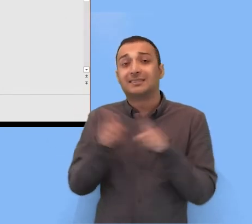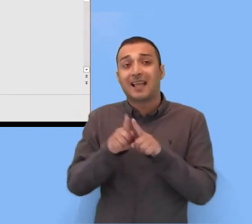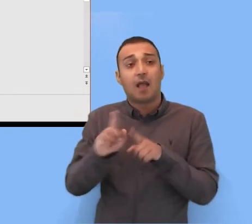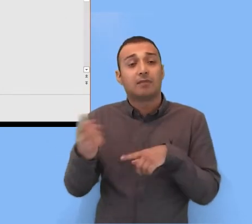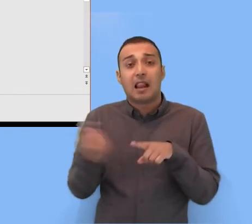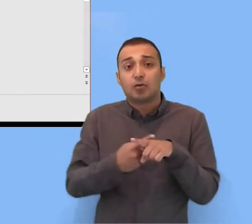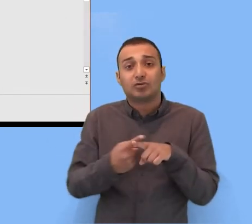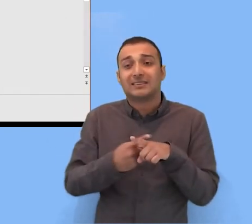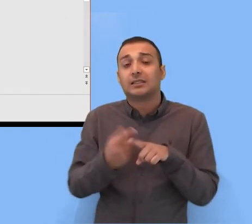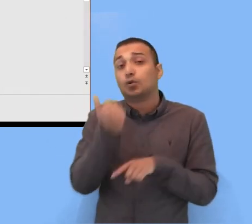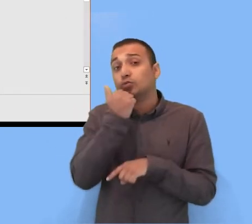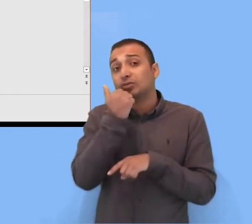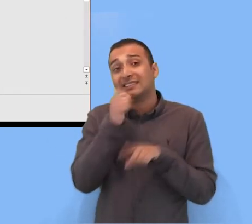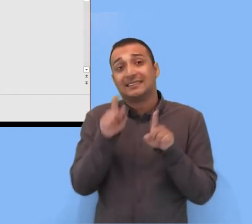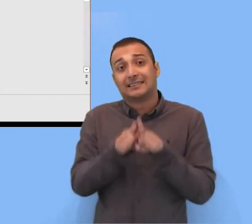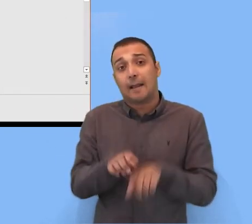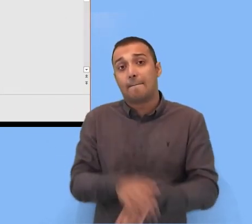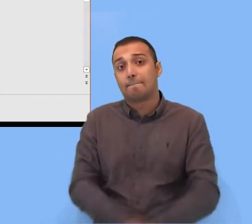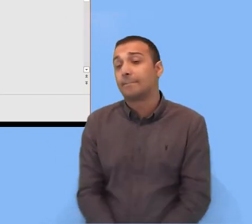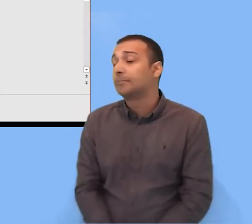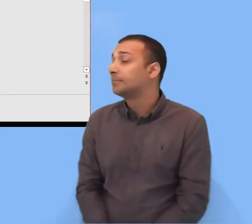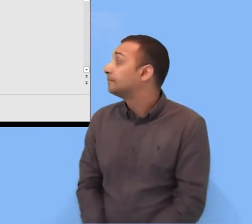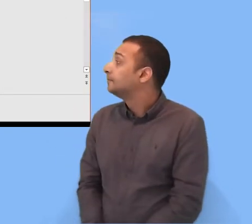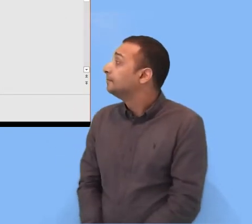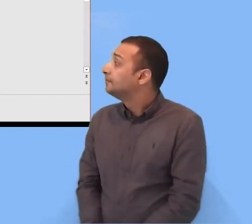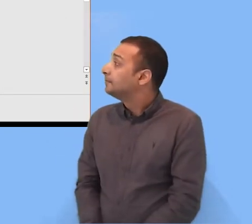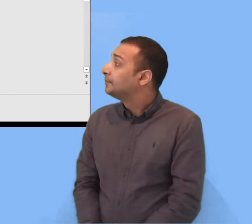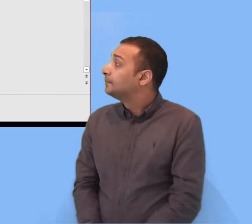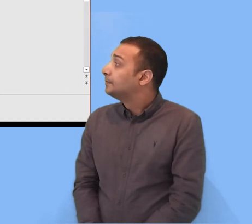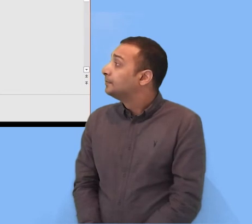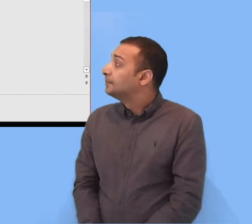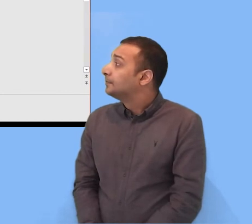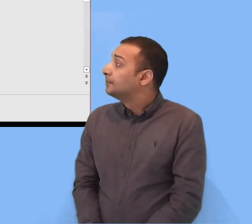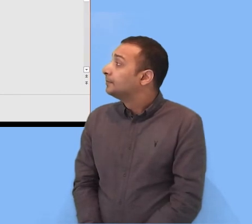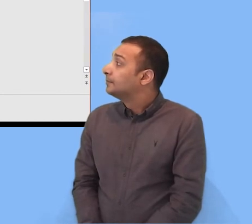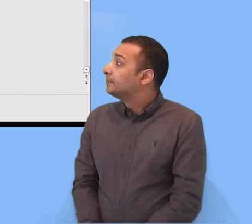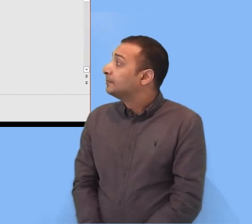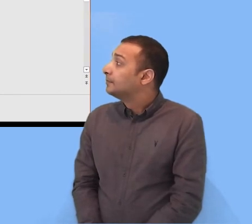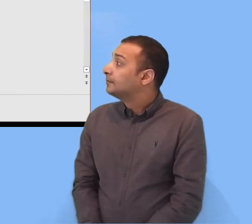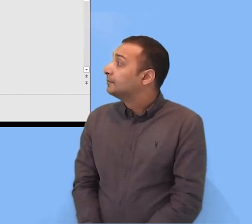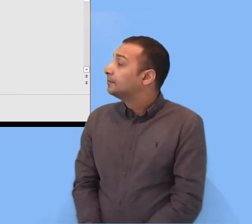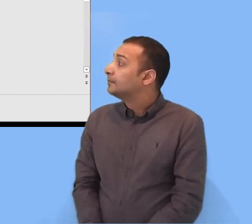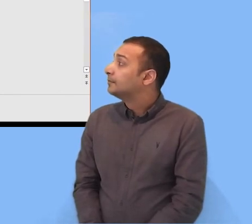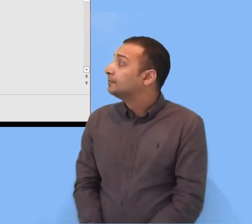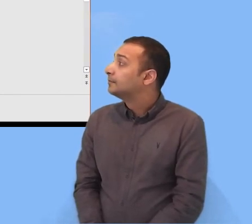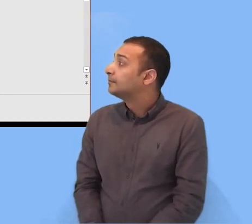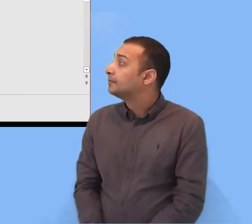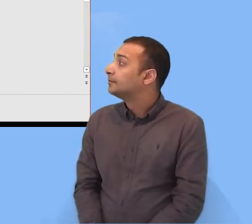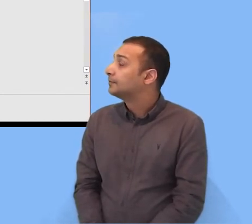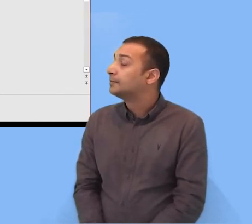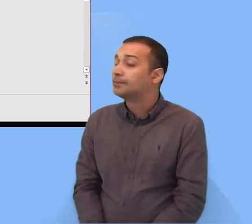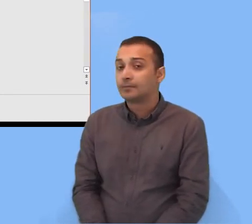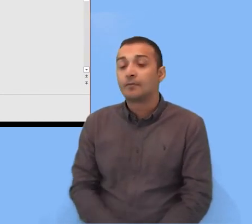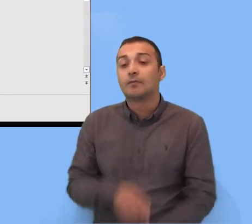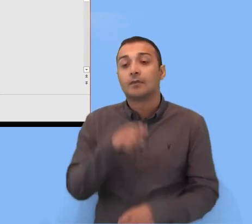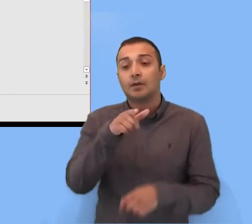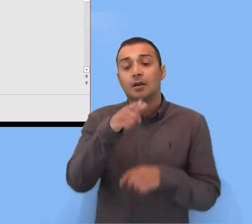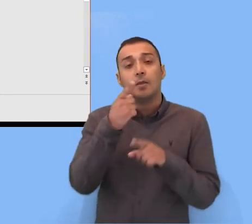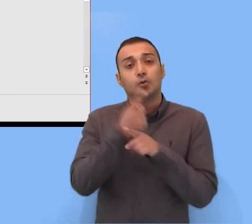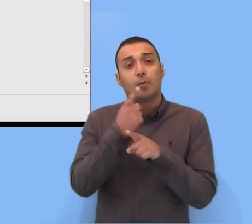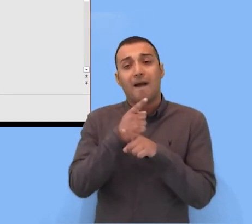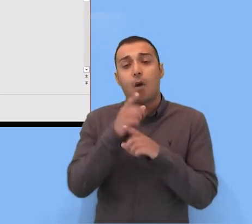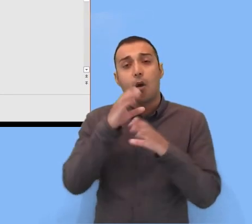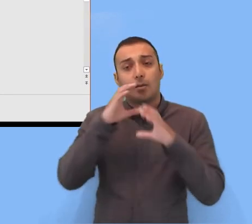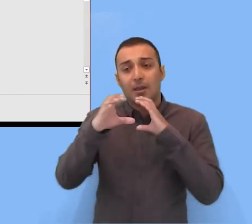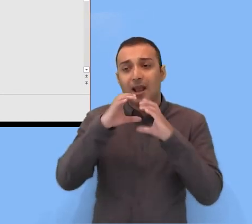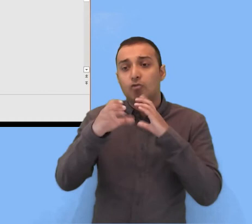Now about communication and learning, so Mum B's narrative continued, and it really